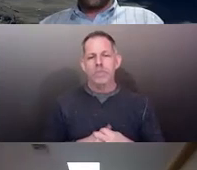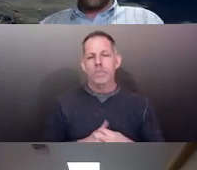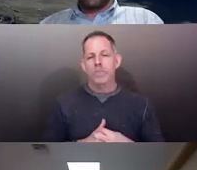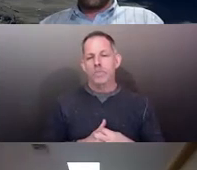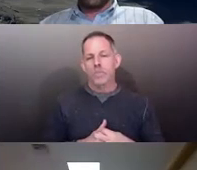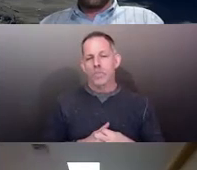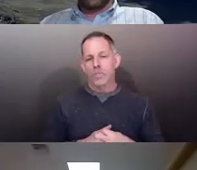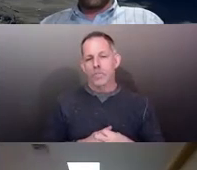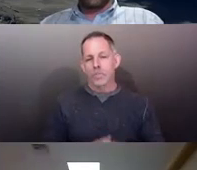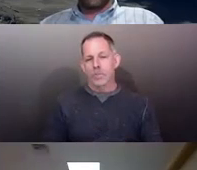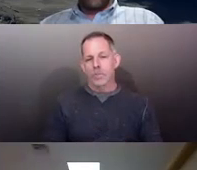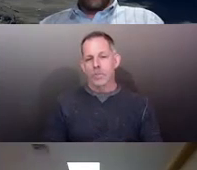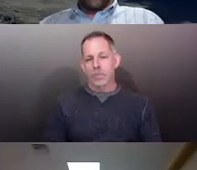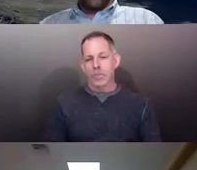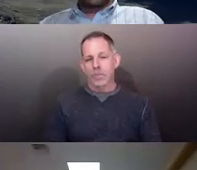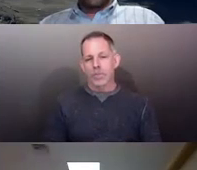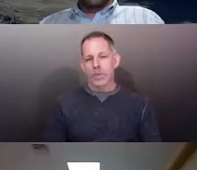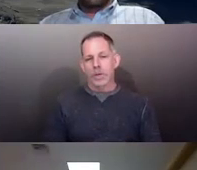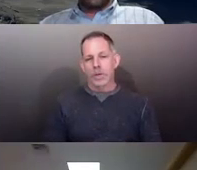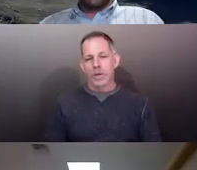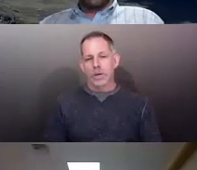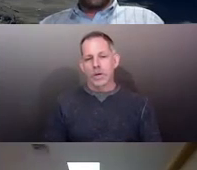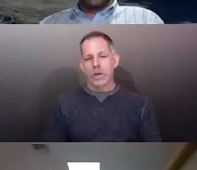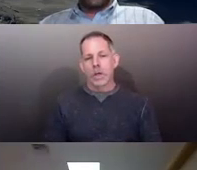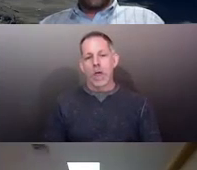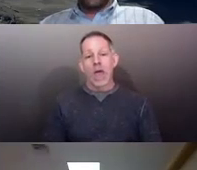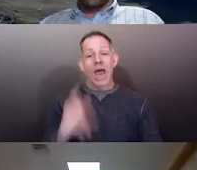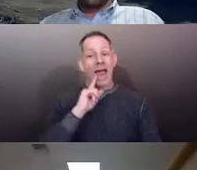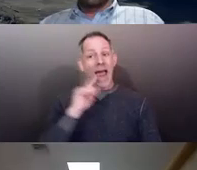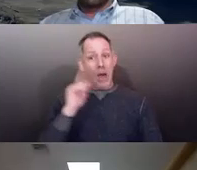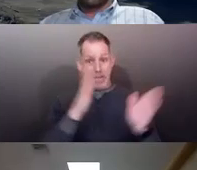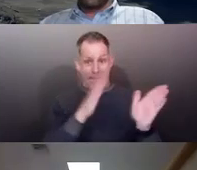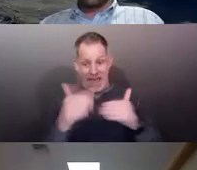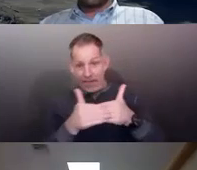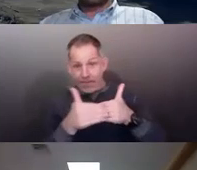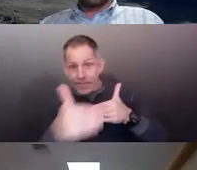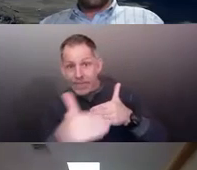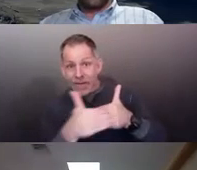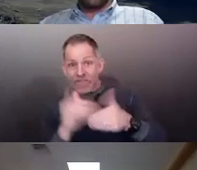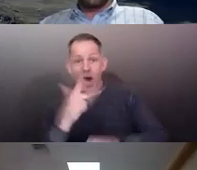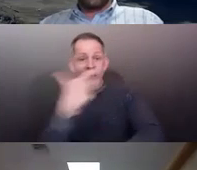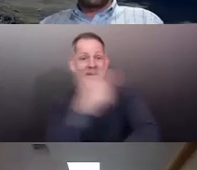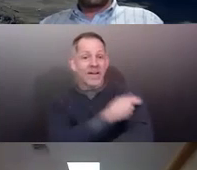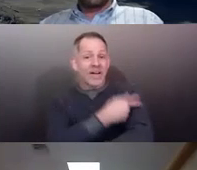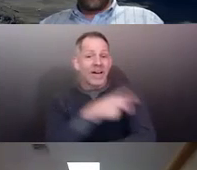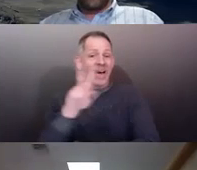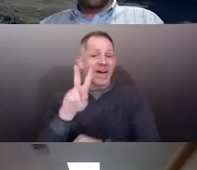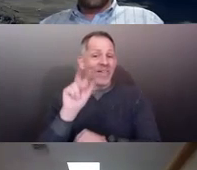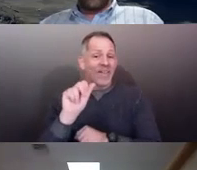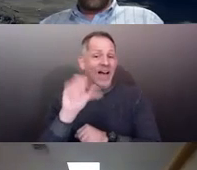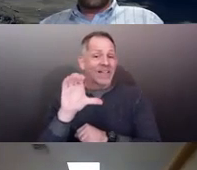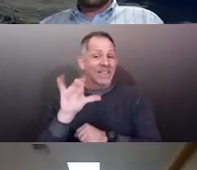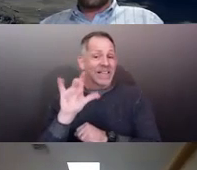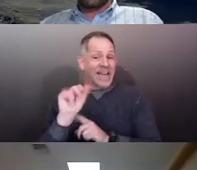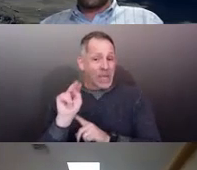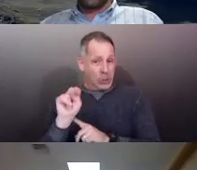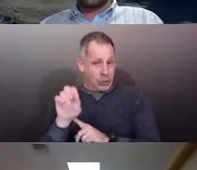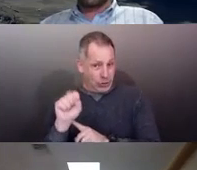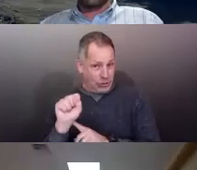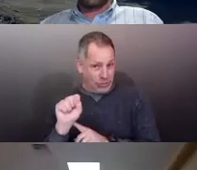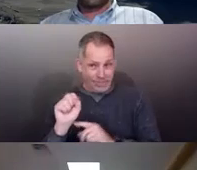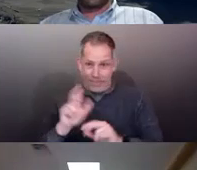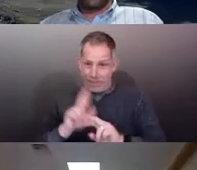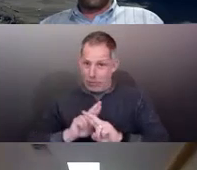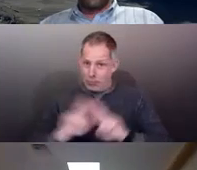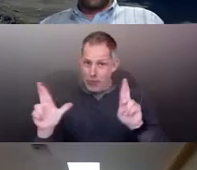for COVID-19 is available. We started very early, I believe late July, early August, thinking about